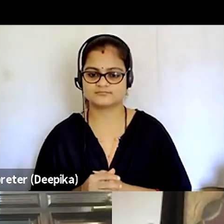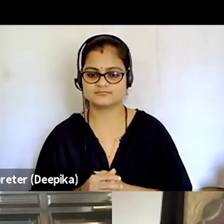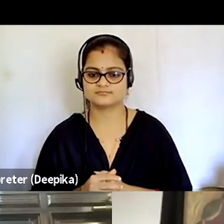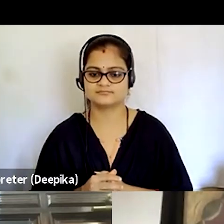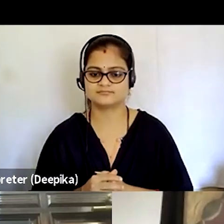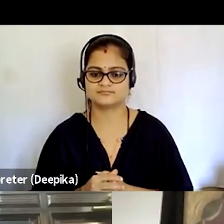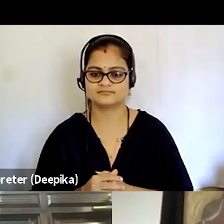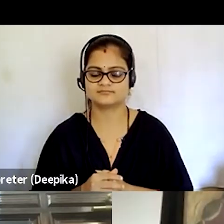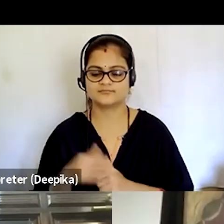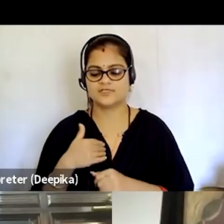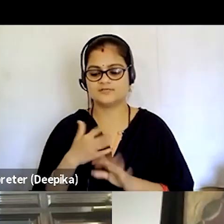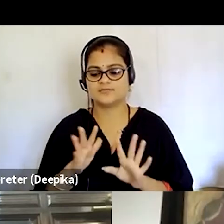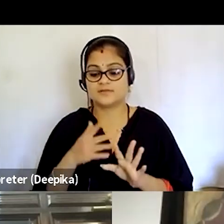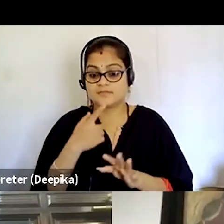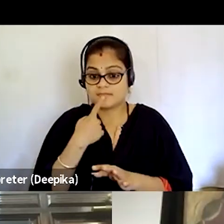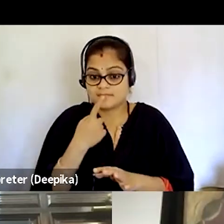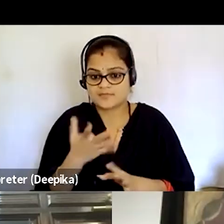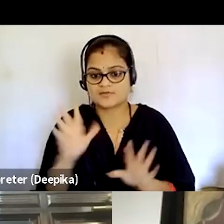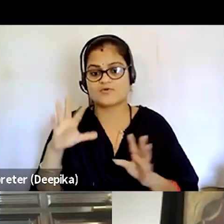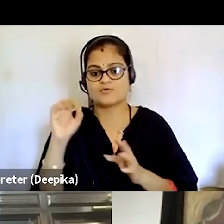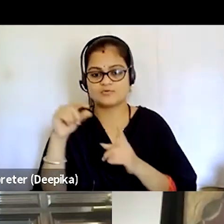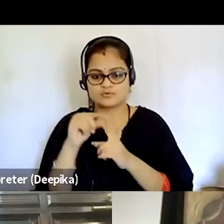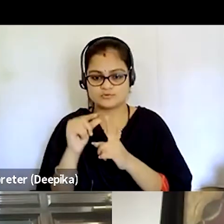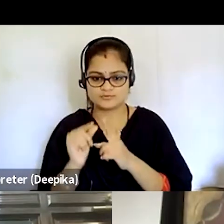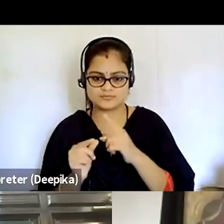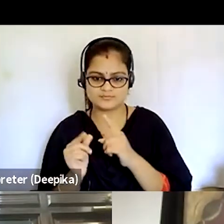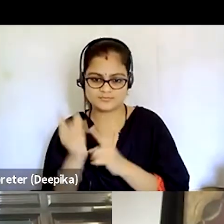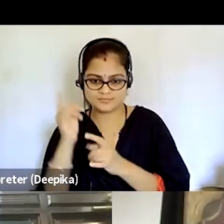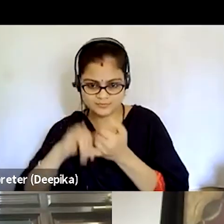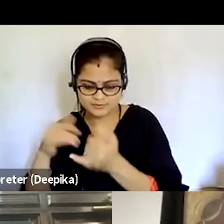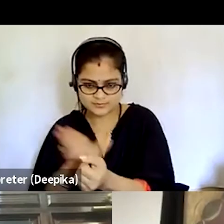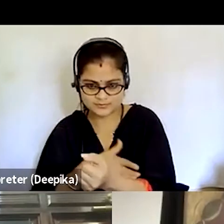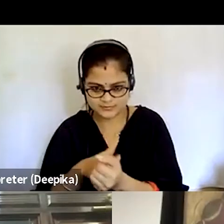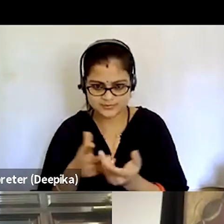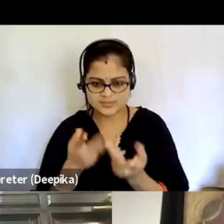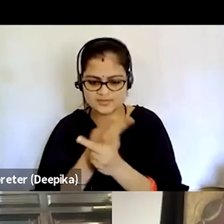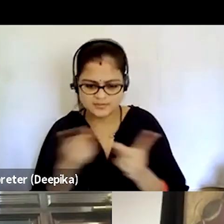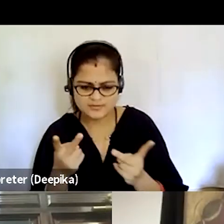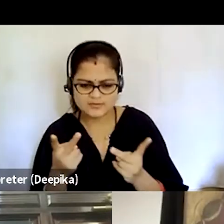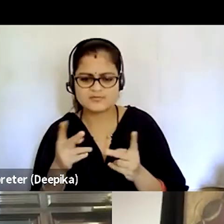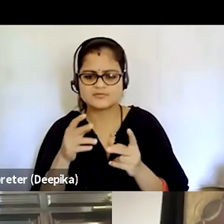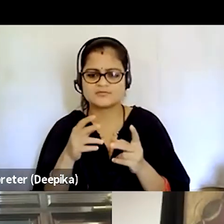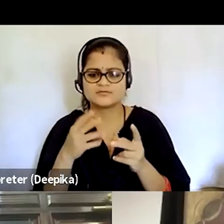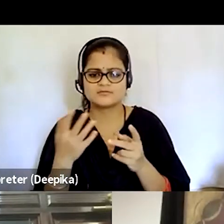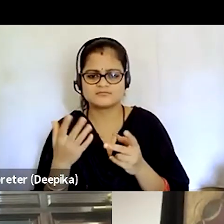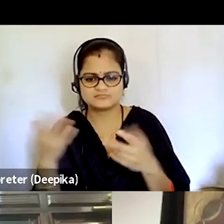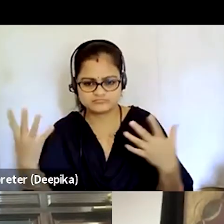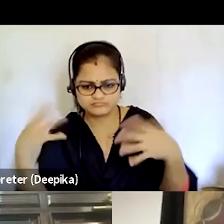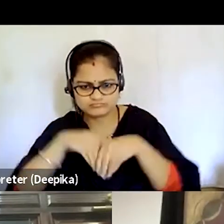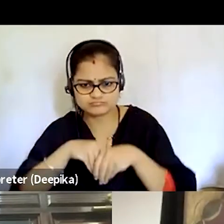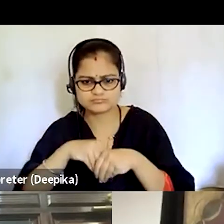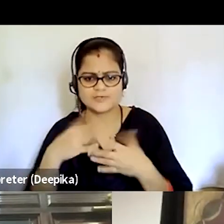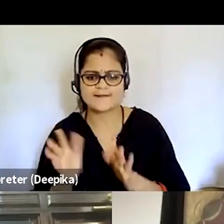was the octopus, and it was many faceted and multi tentacled, and it gave